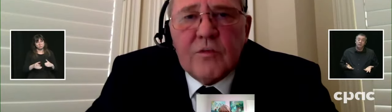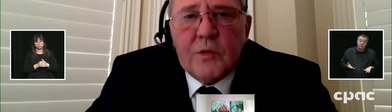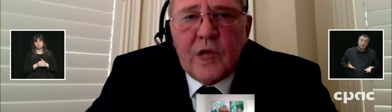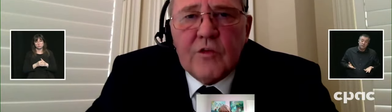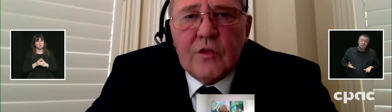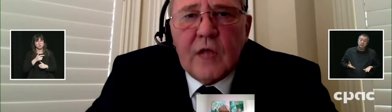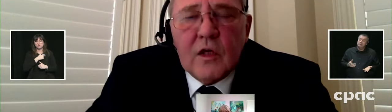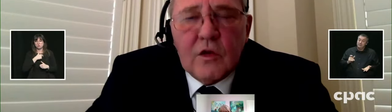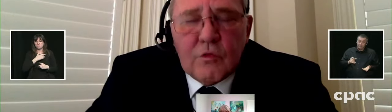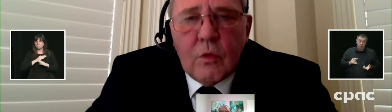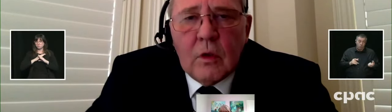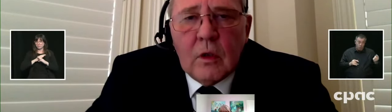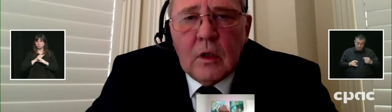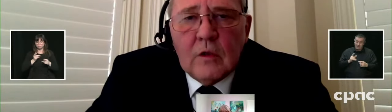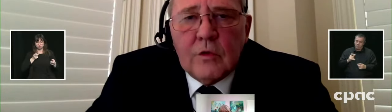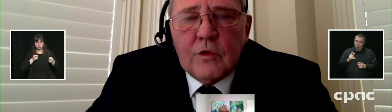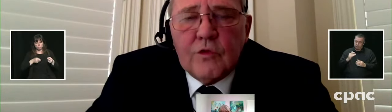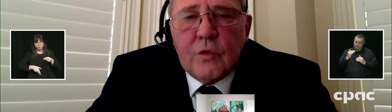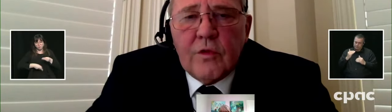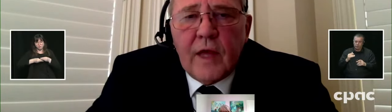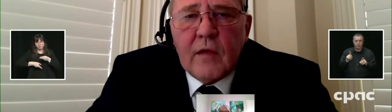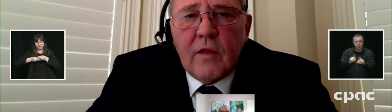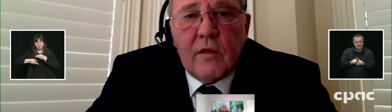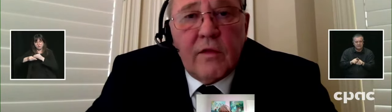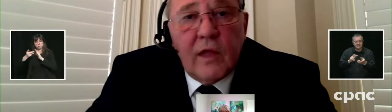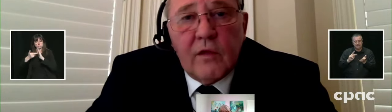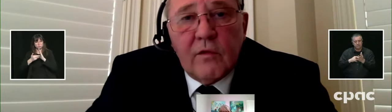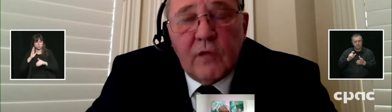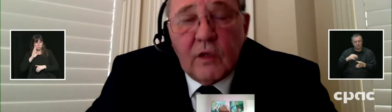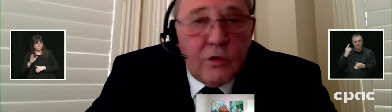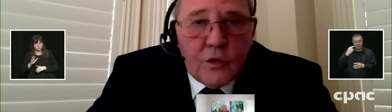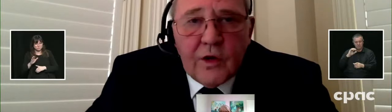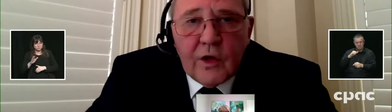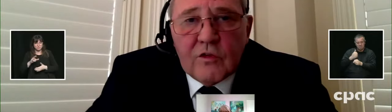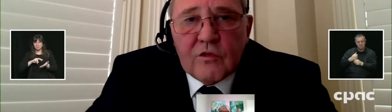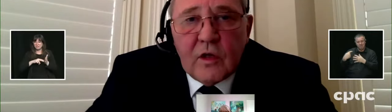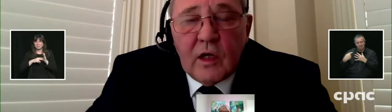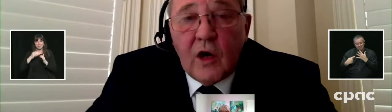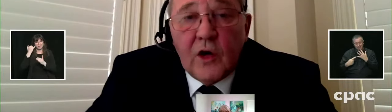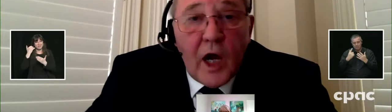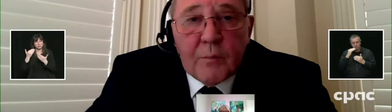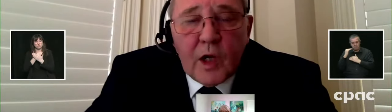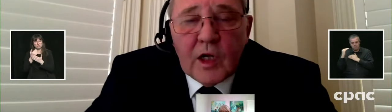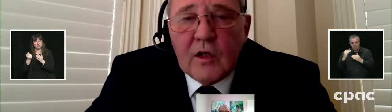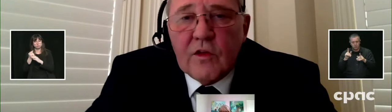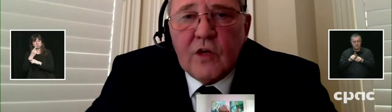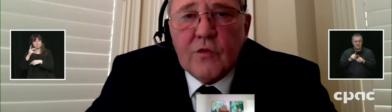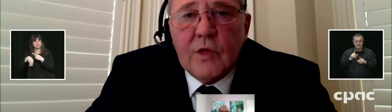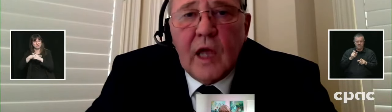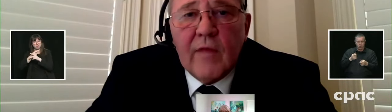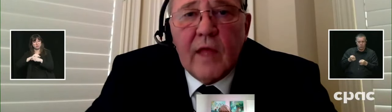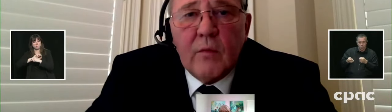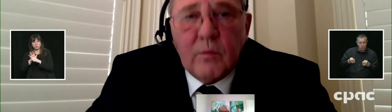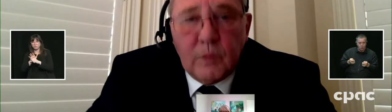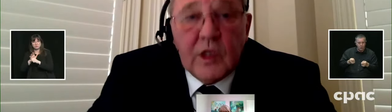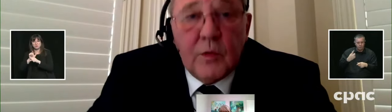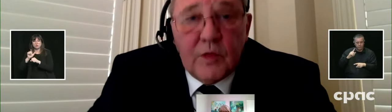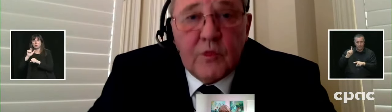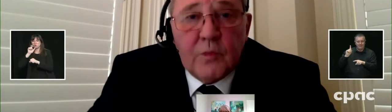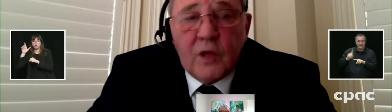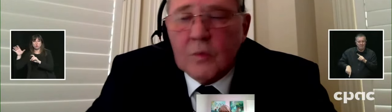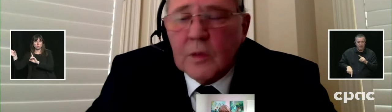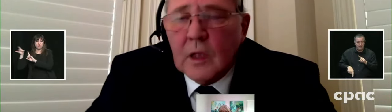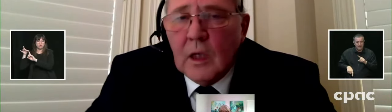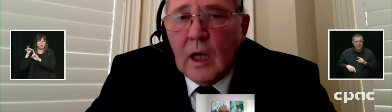layers of protection and control to ensure that the new variants are not brought into this country and that we deal